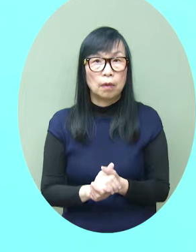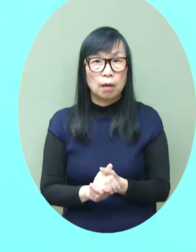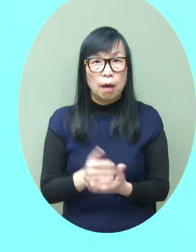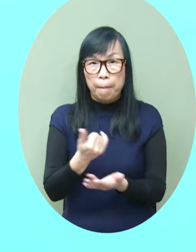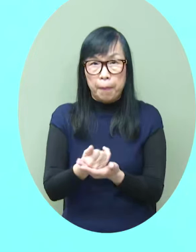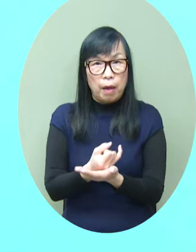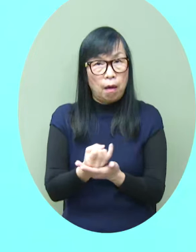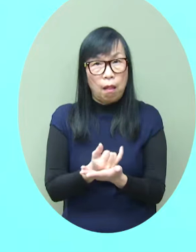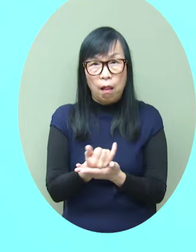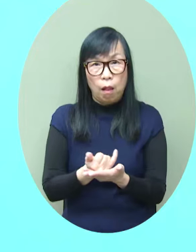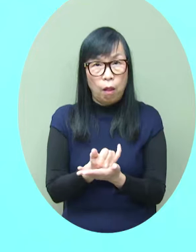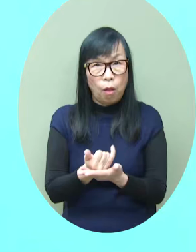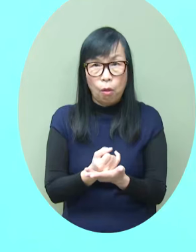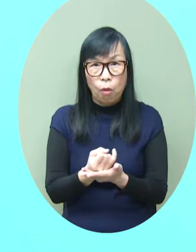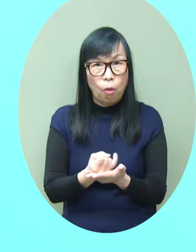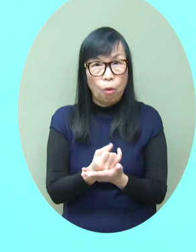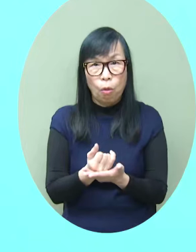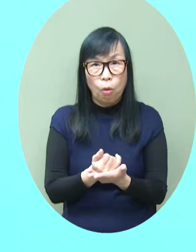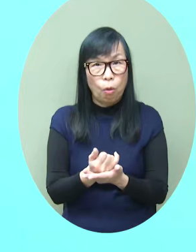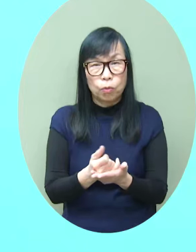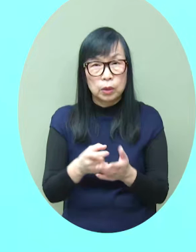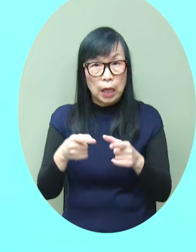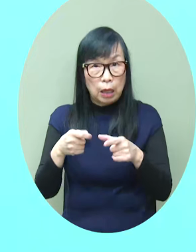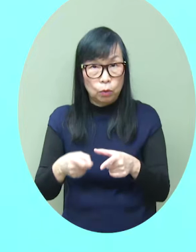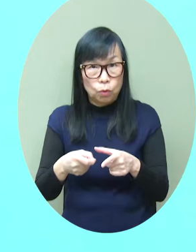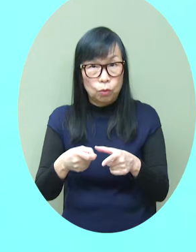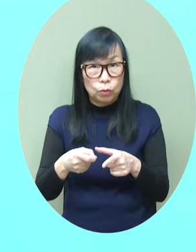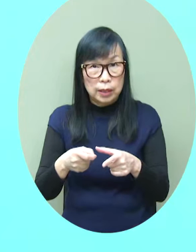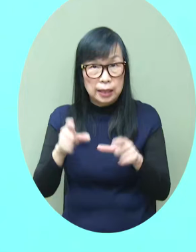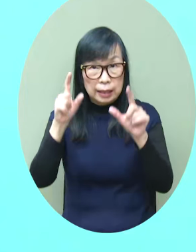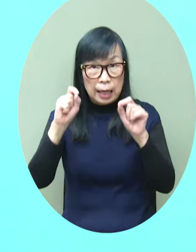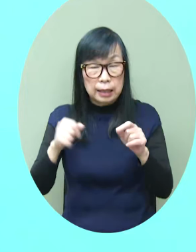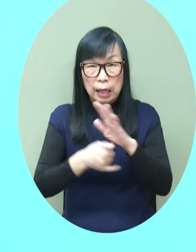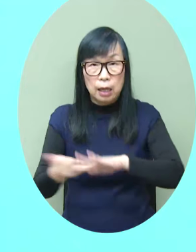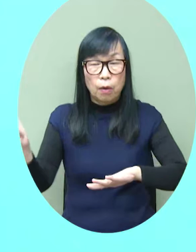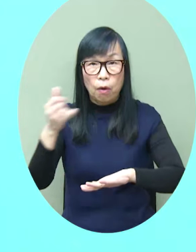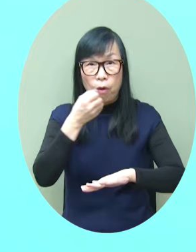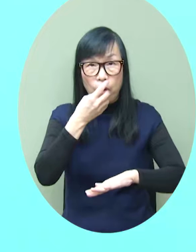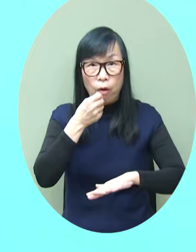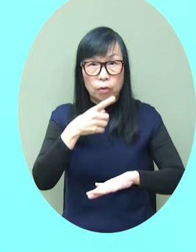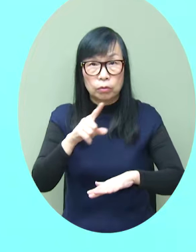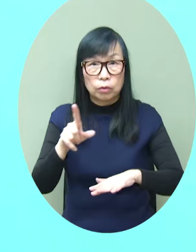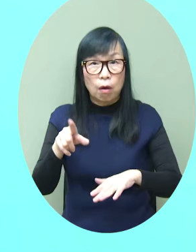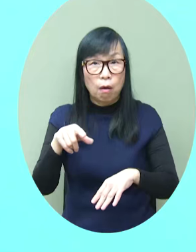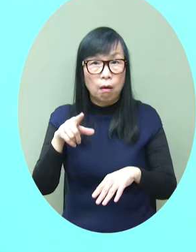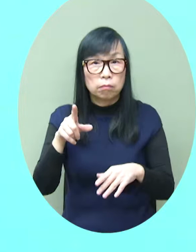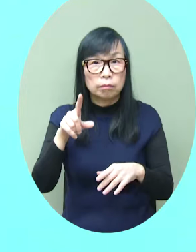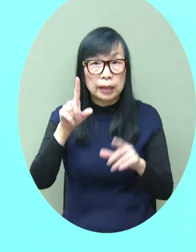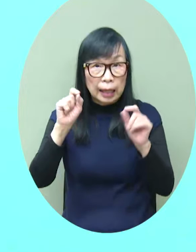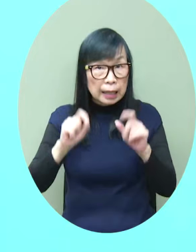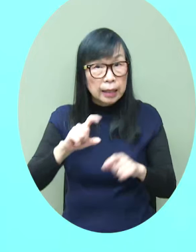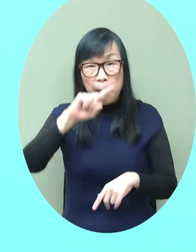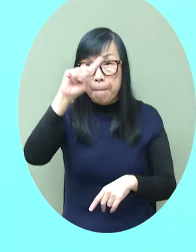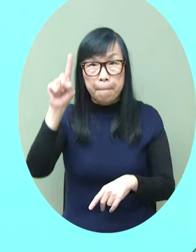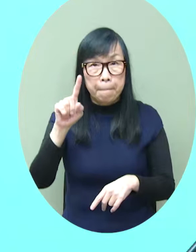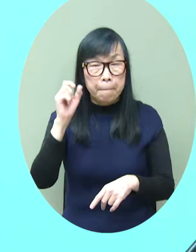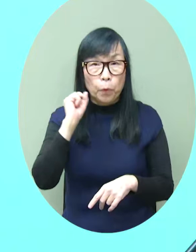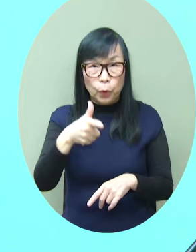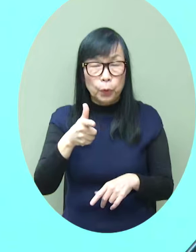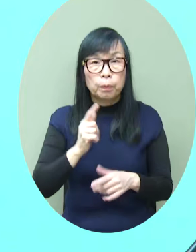explanation given by an organization about their departure from Hong Kong. But what I could say here is